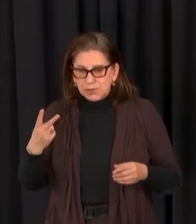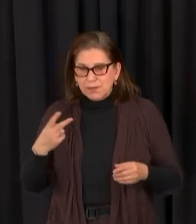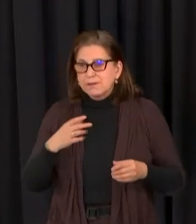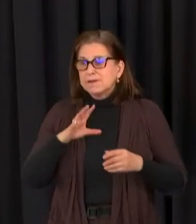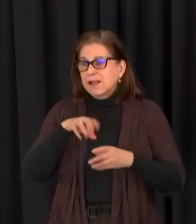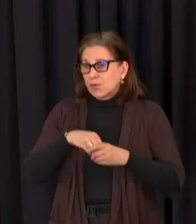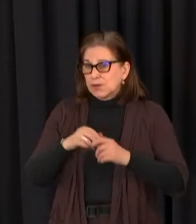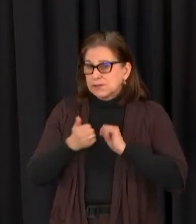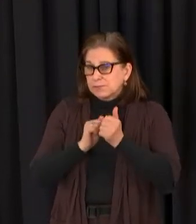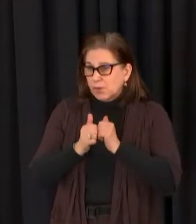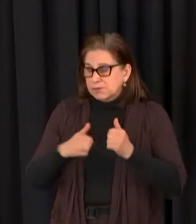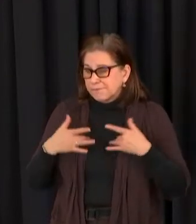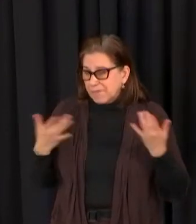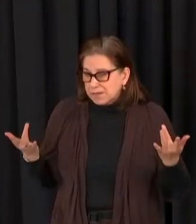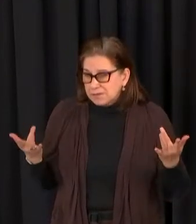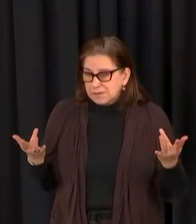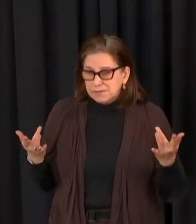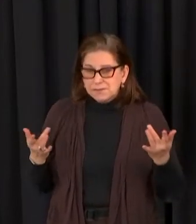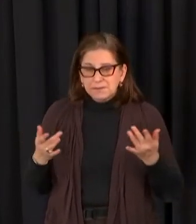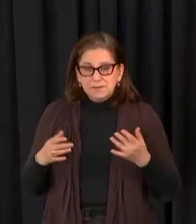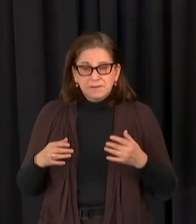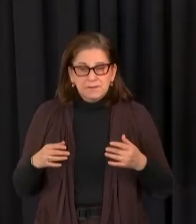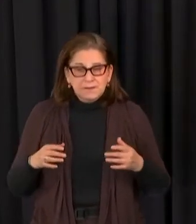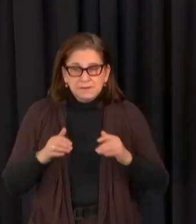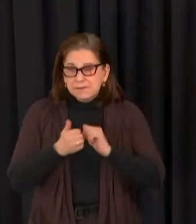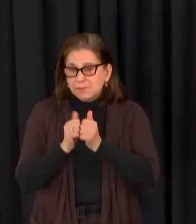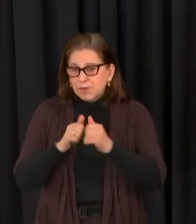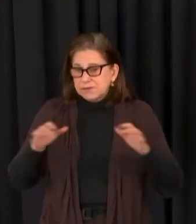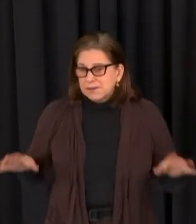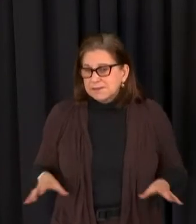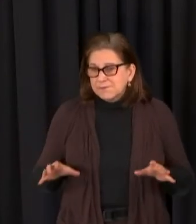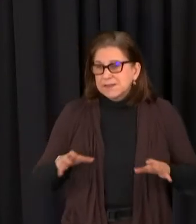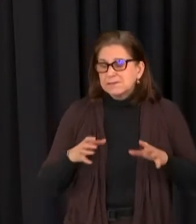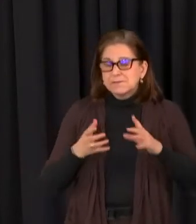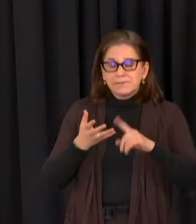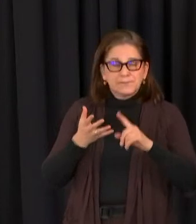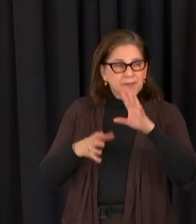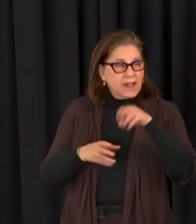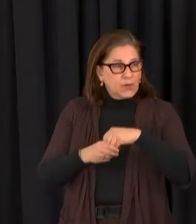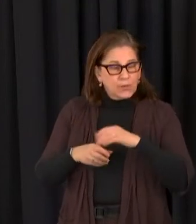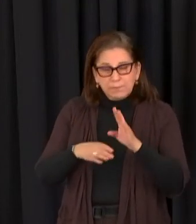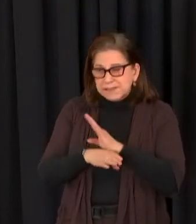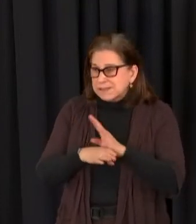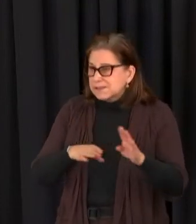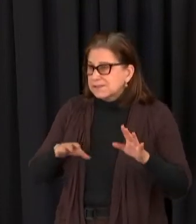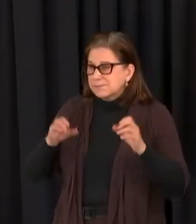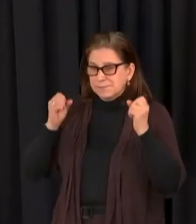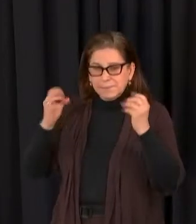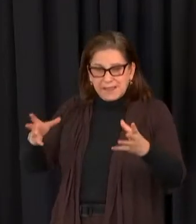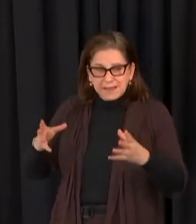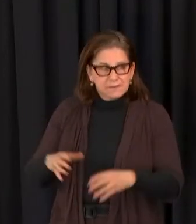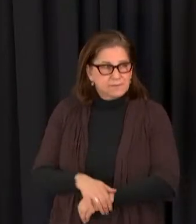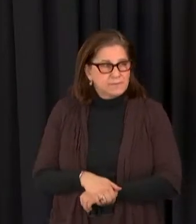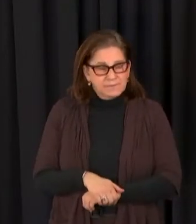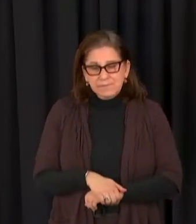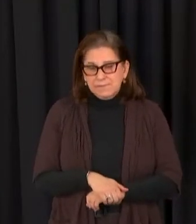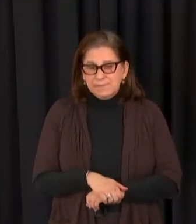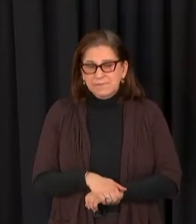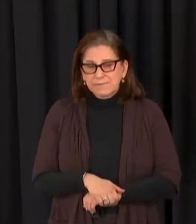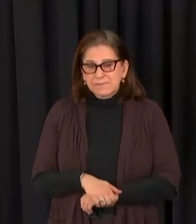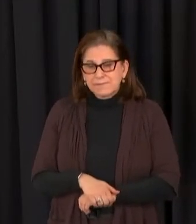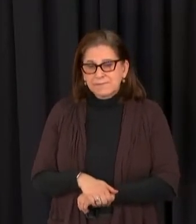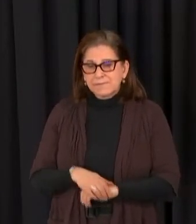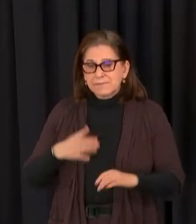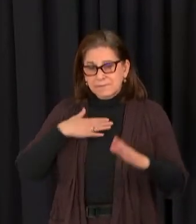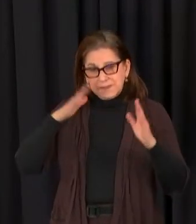sporting venues and other business things. So our expectation